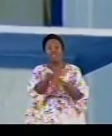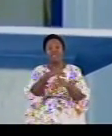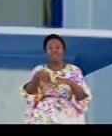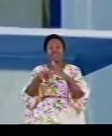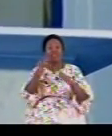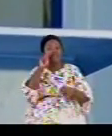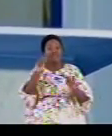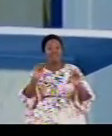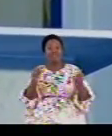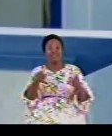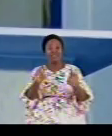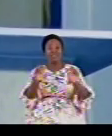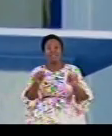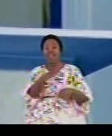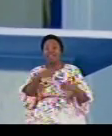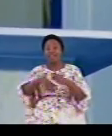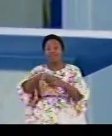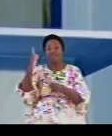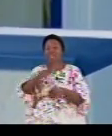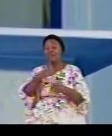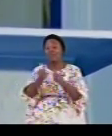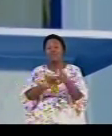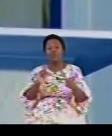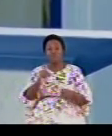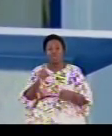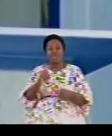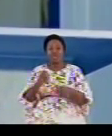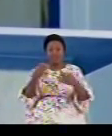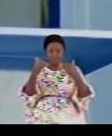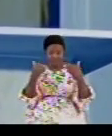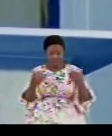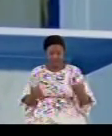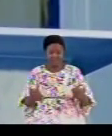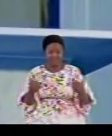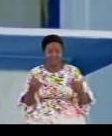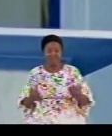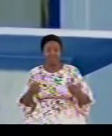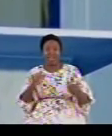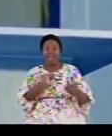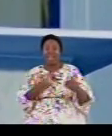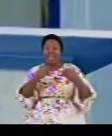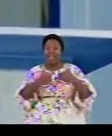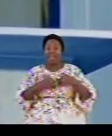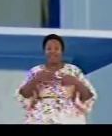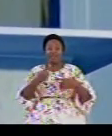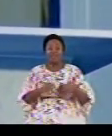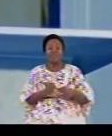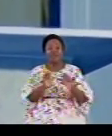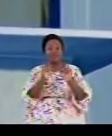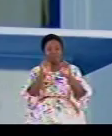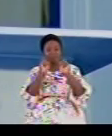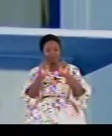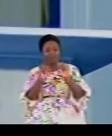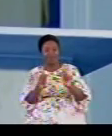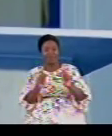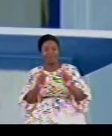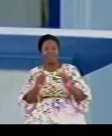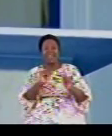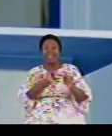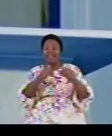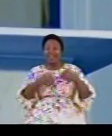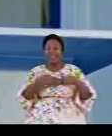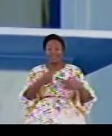the north is with us here all of them right now i have the honor i have the